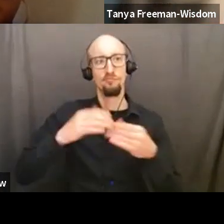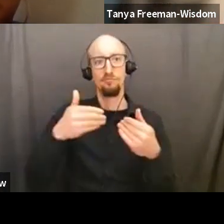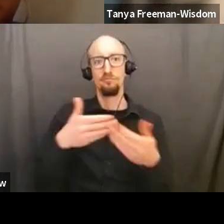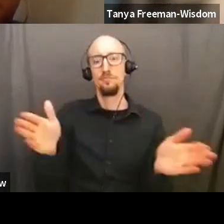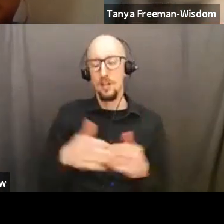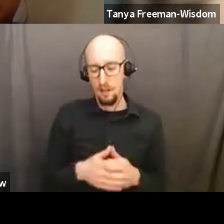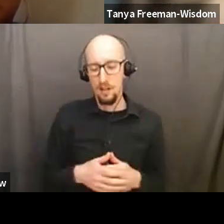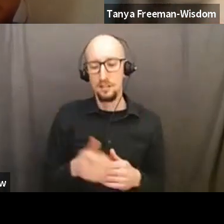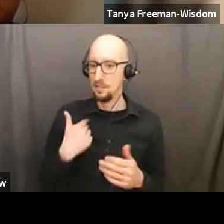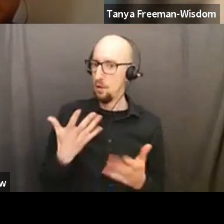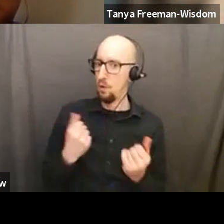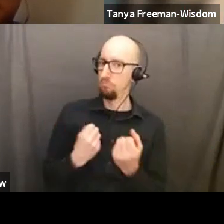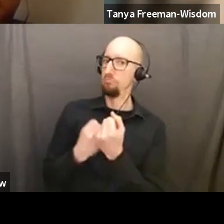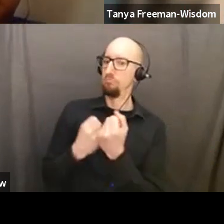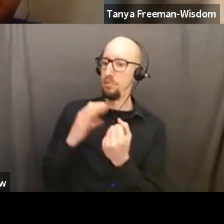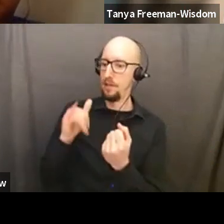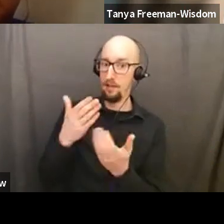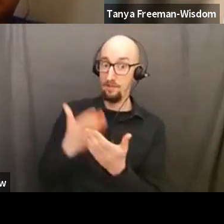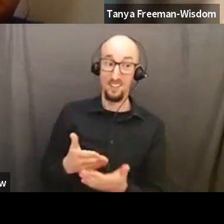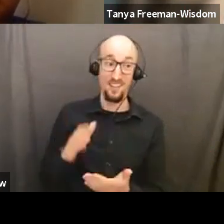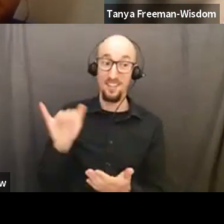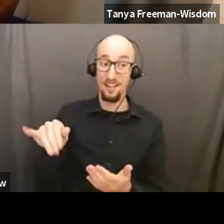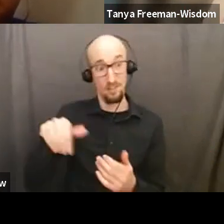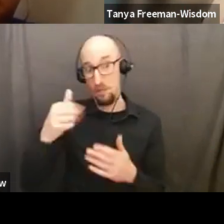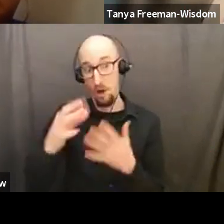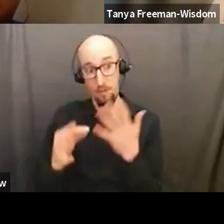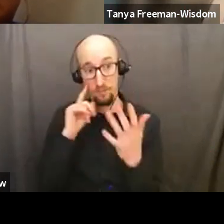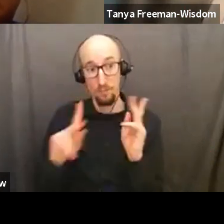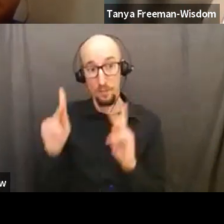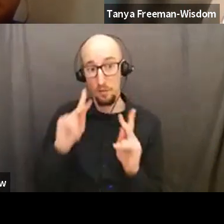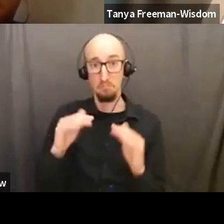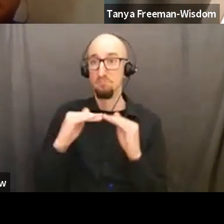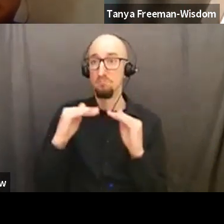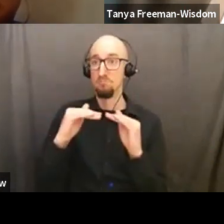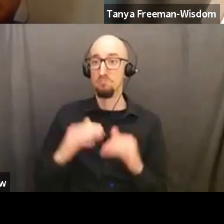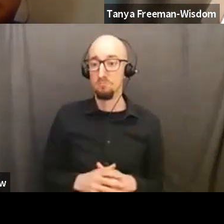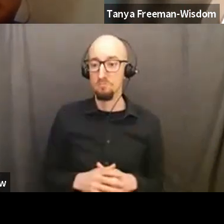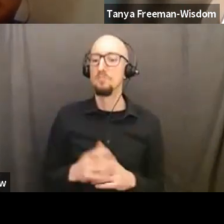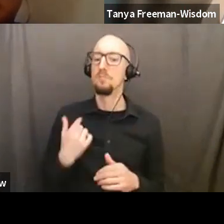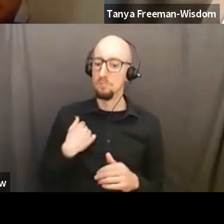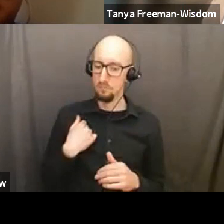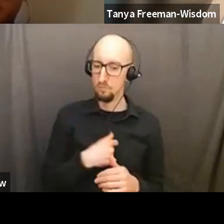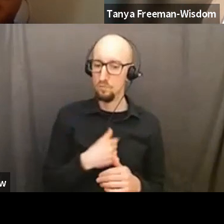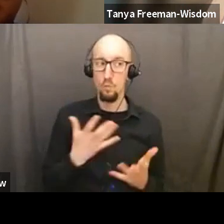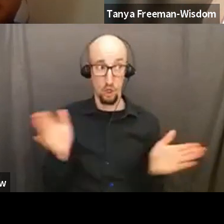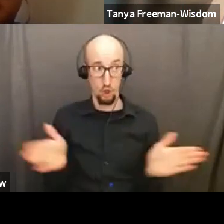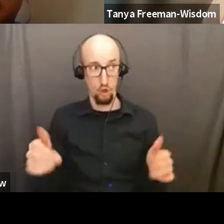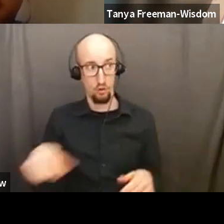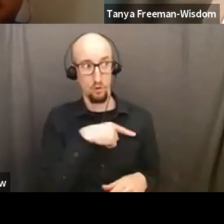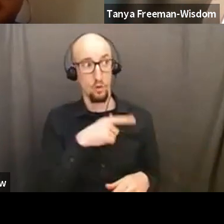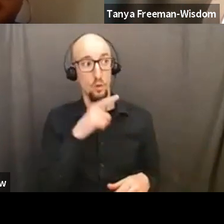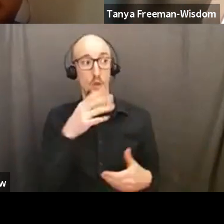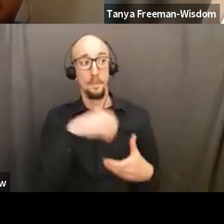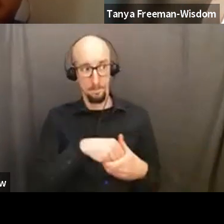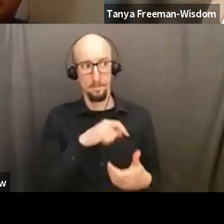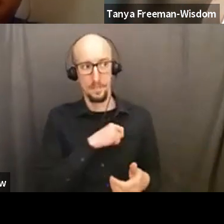that that's another avenue to use, and would encourage the task force members